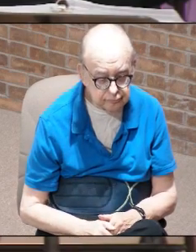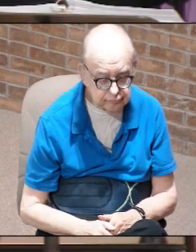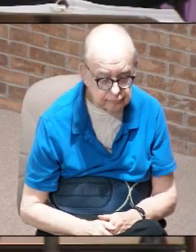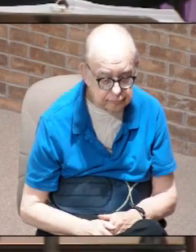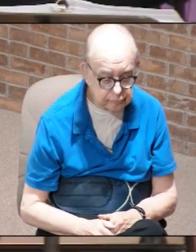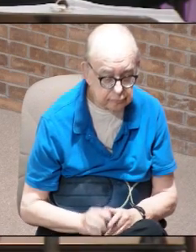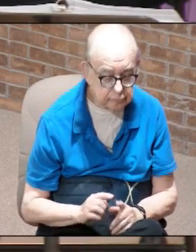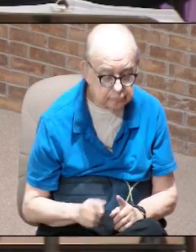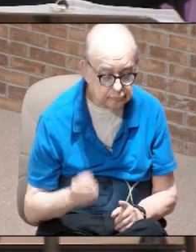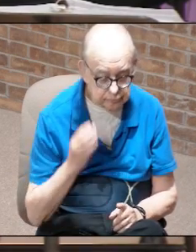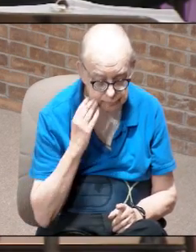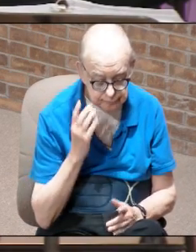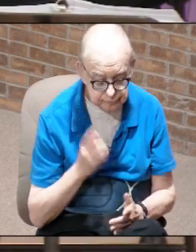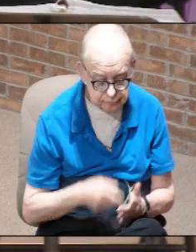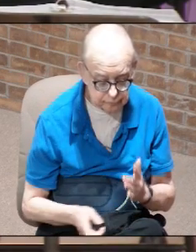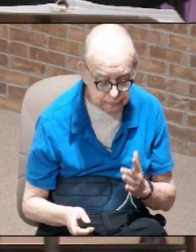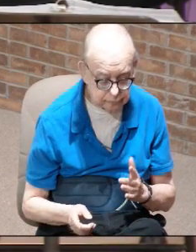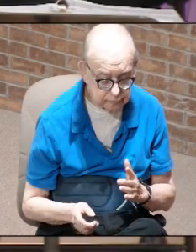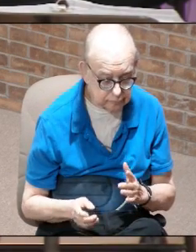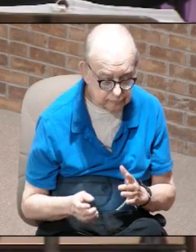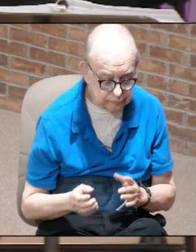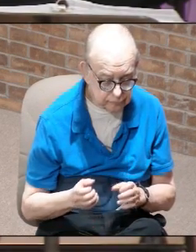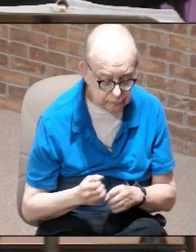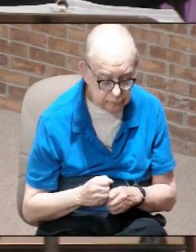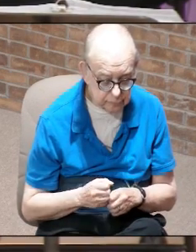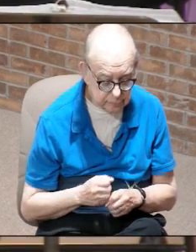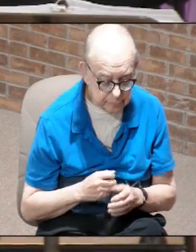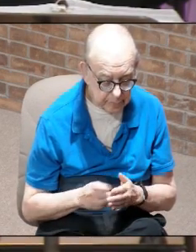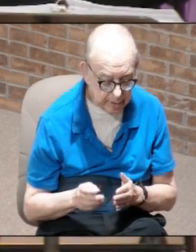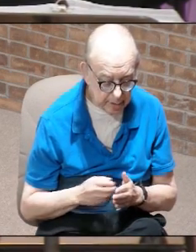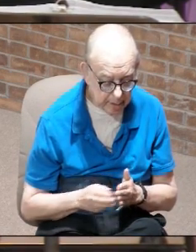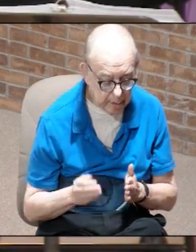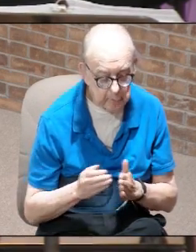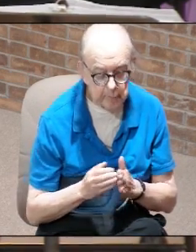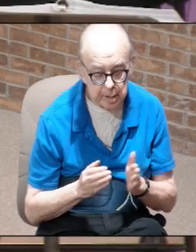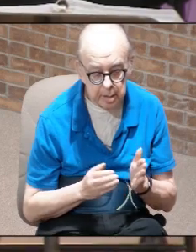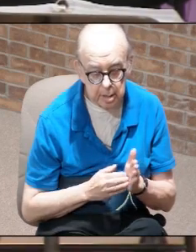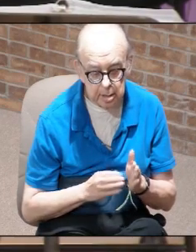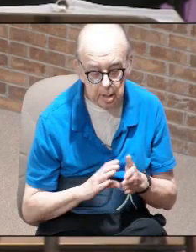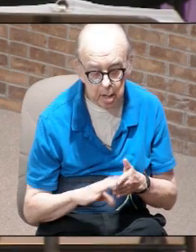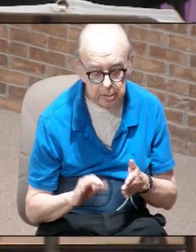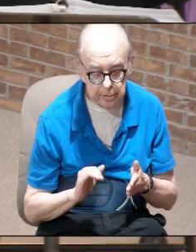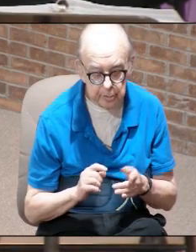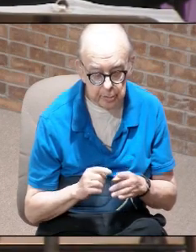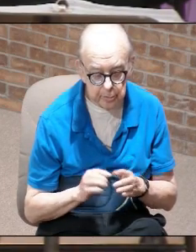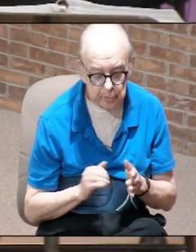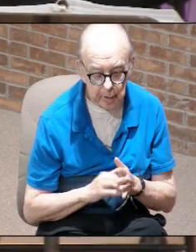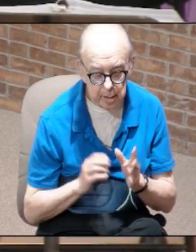But you know what? It could have just paid $1 million to them.